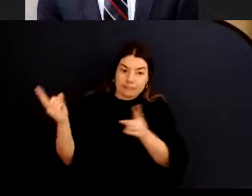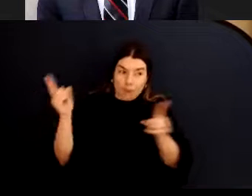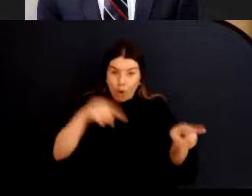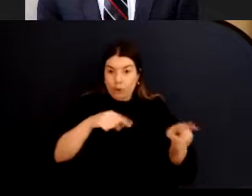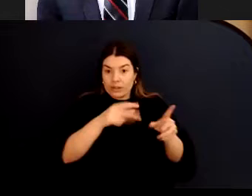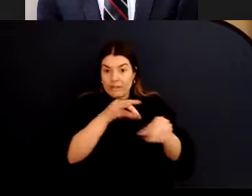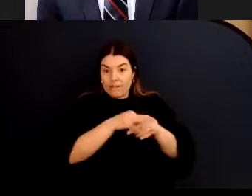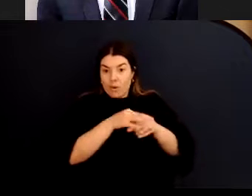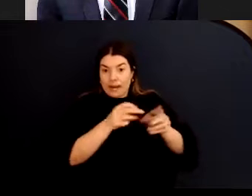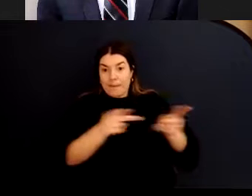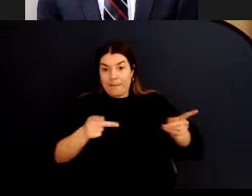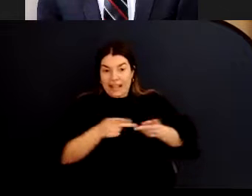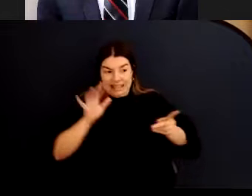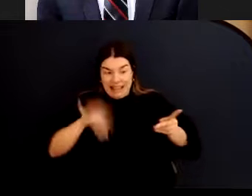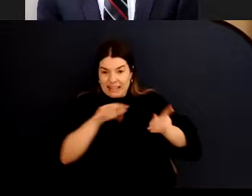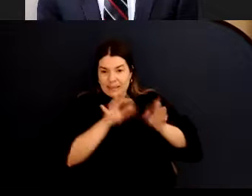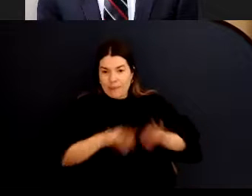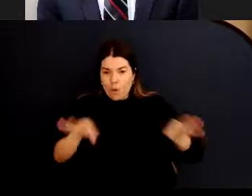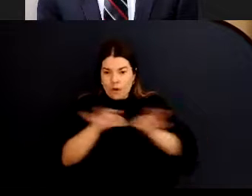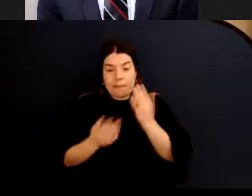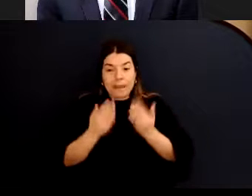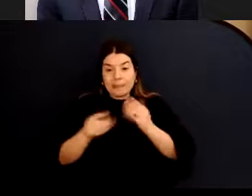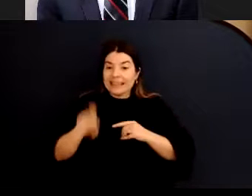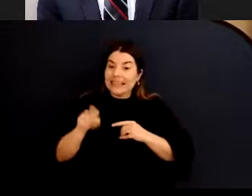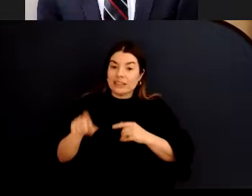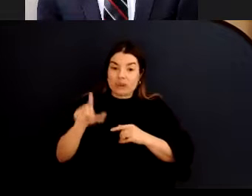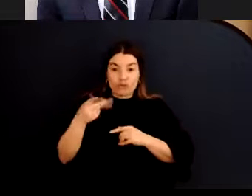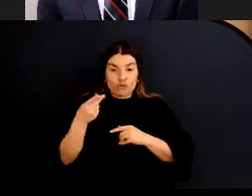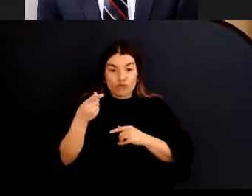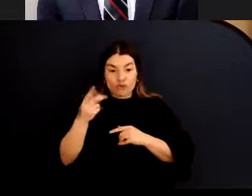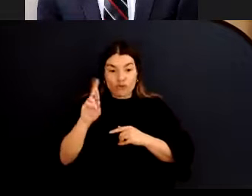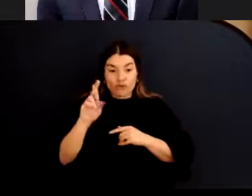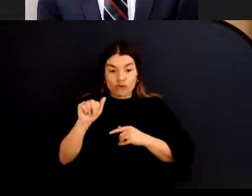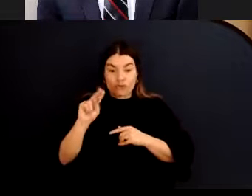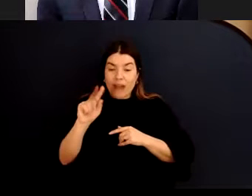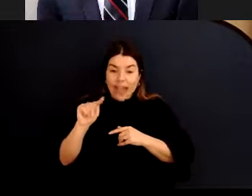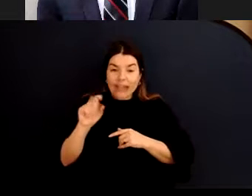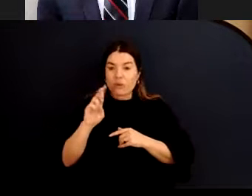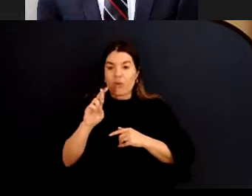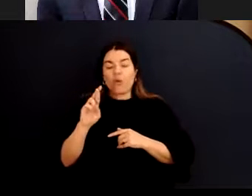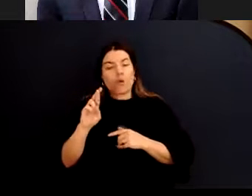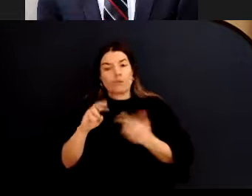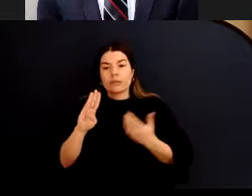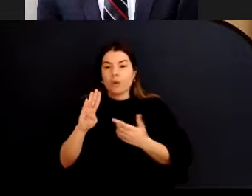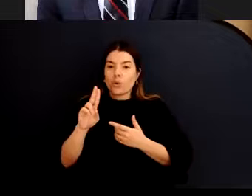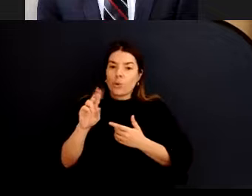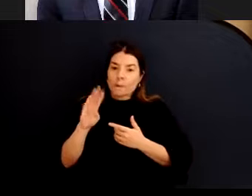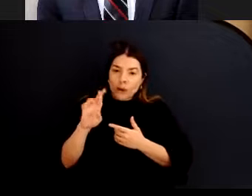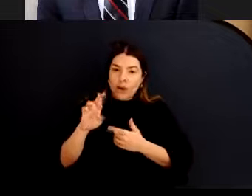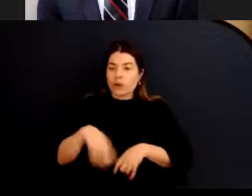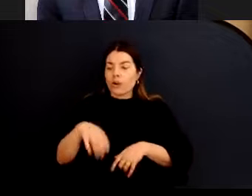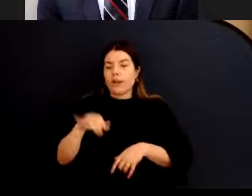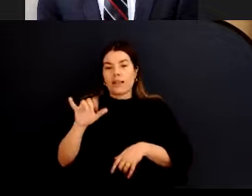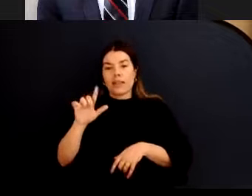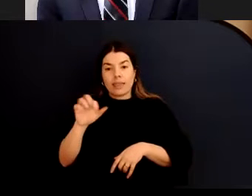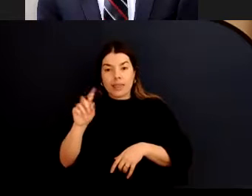can find some grants or something to work with our ride share companies or like via trans